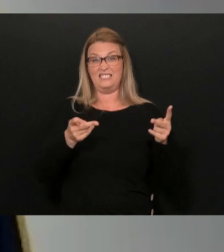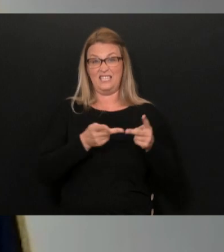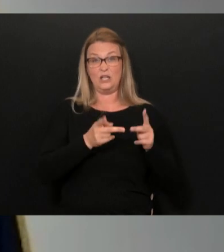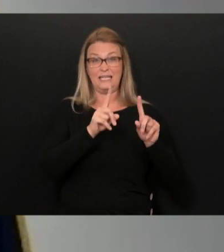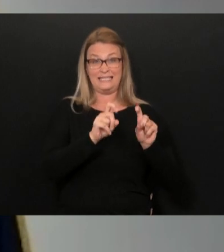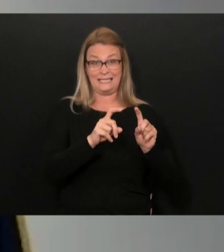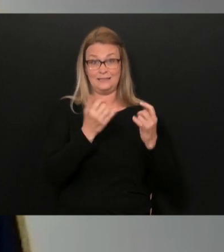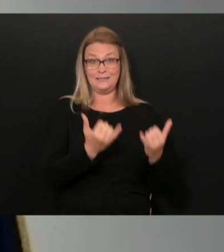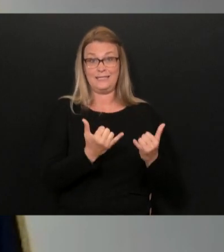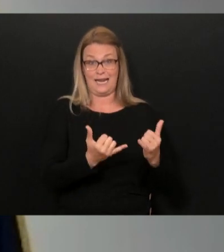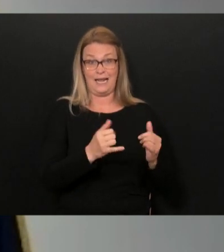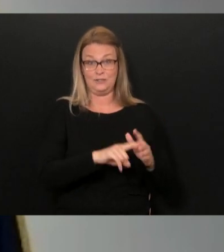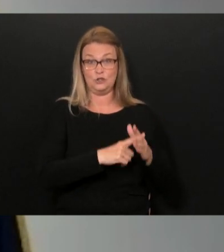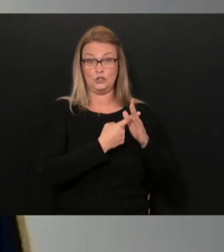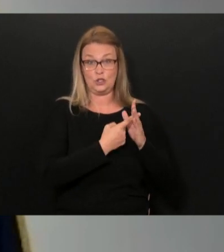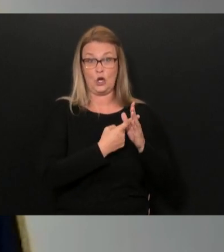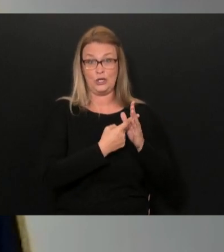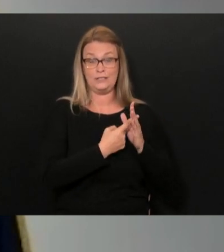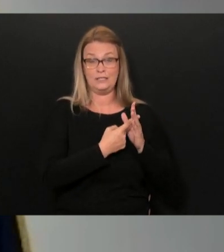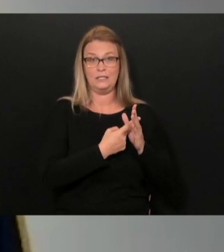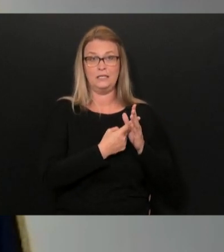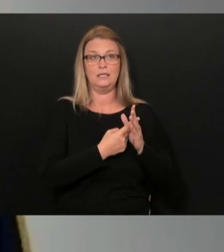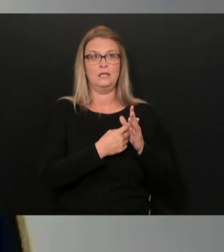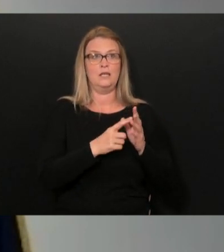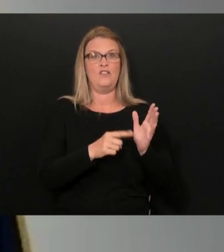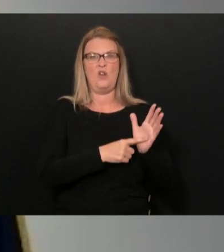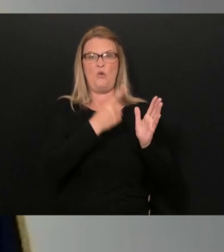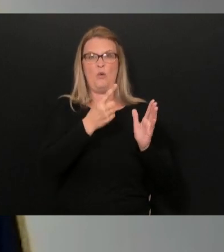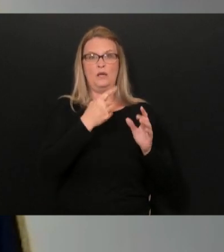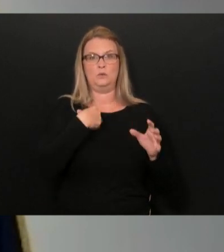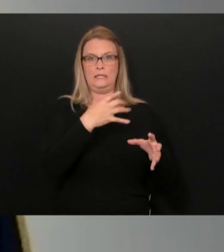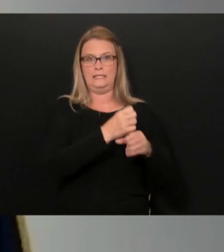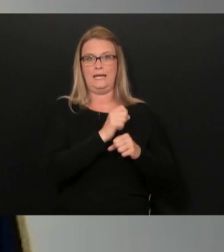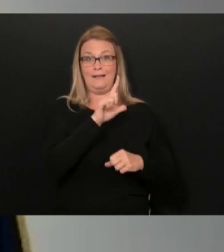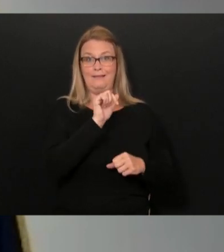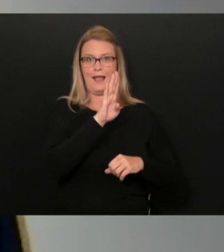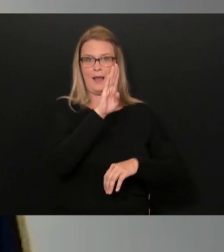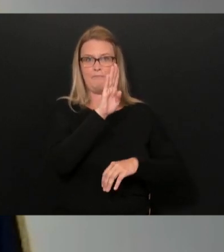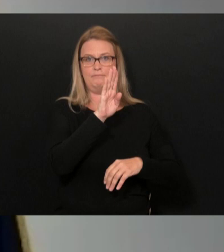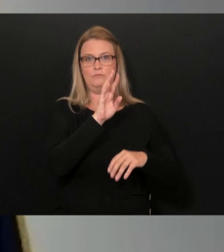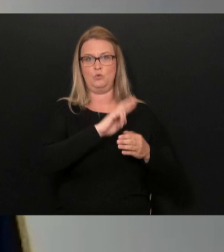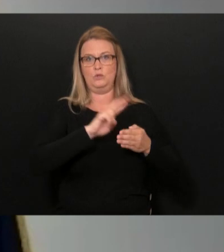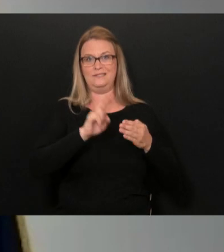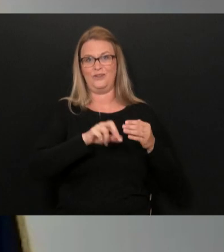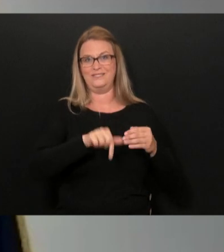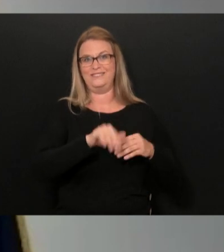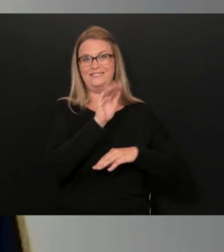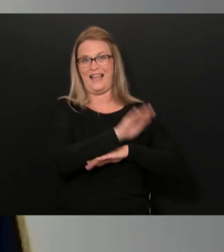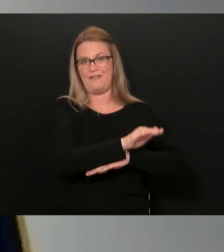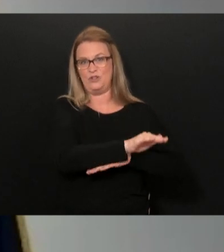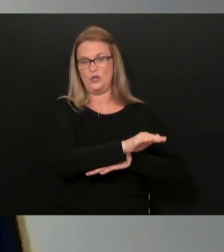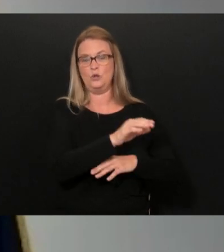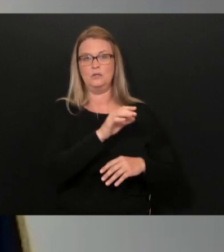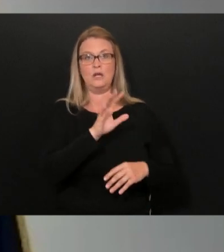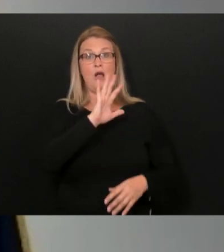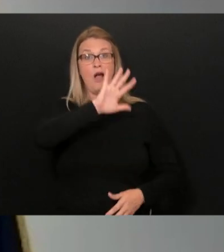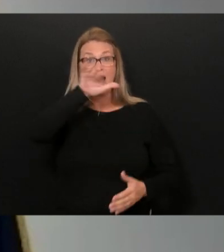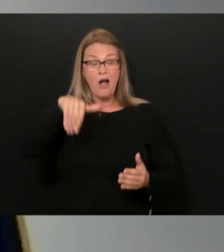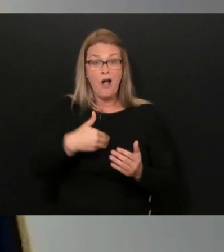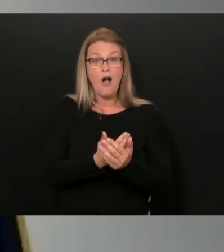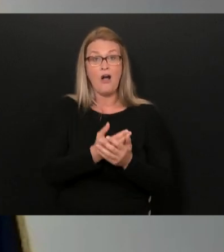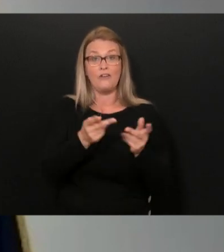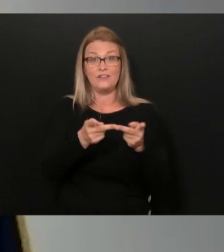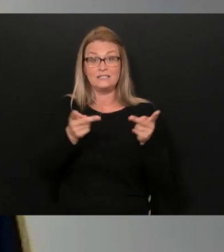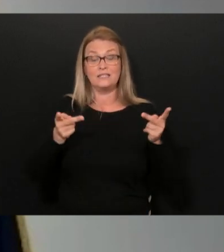be completed, and those samples will be sent to the lab this afternoon. That means all 123 facilities have